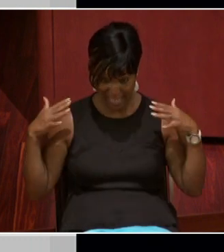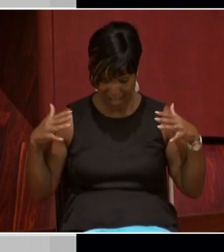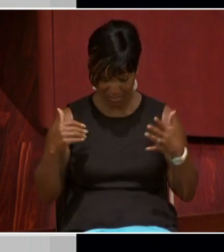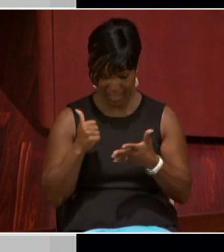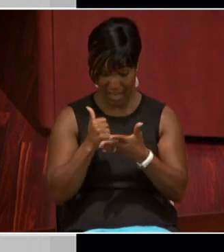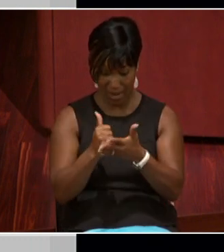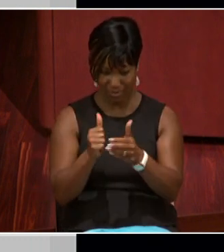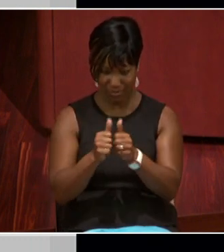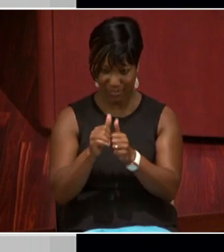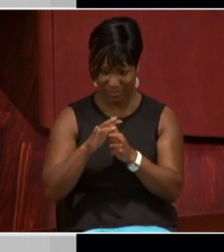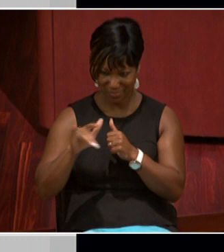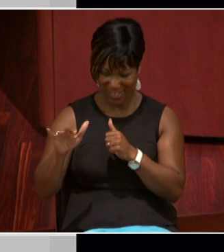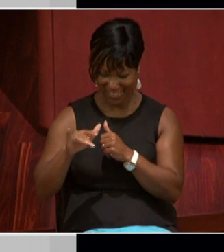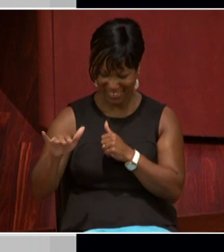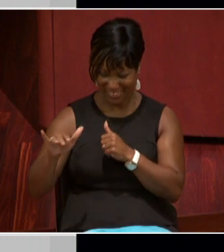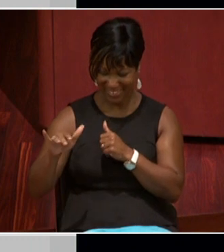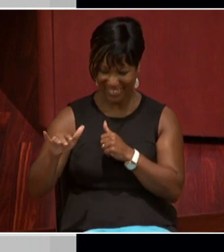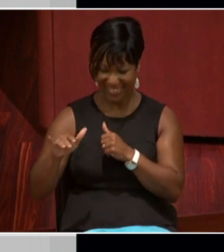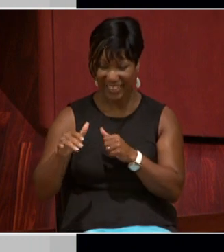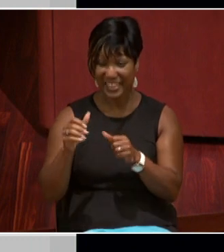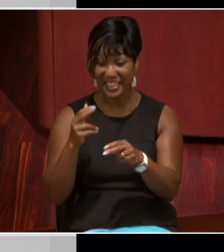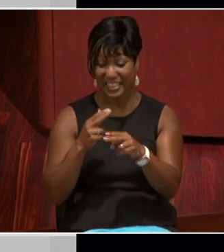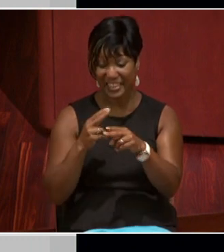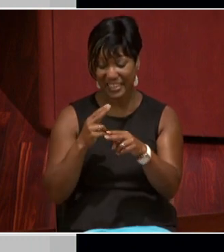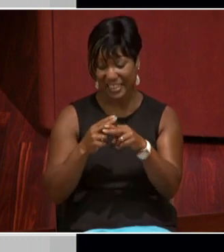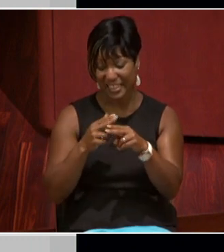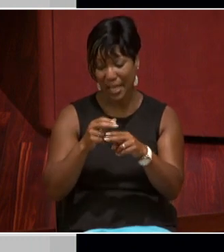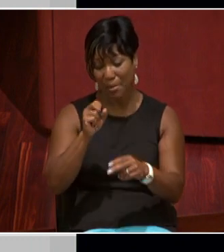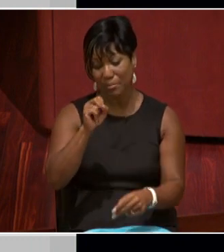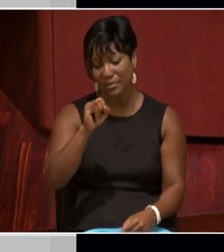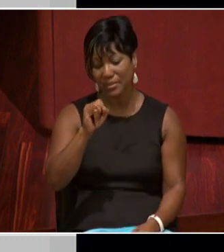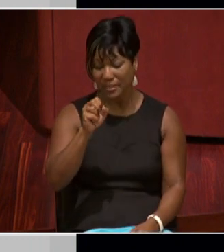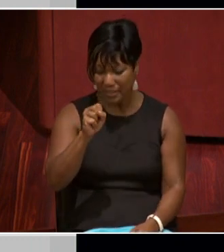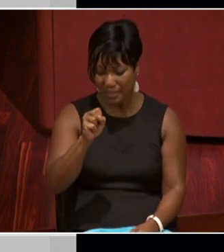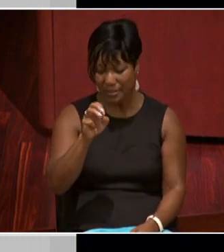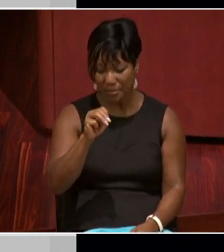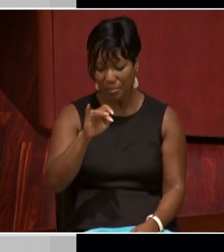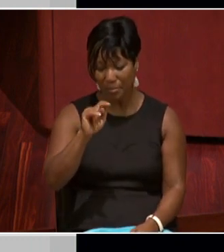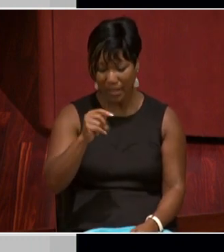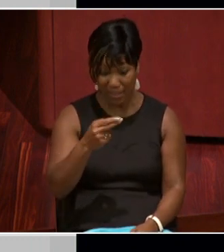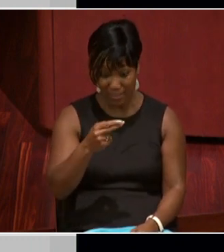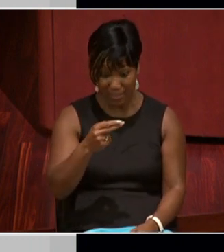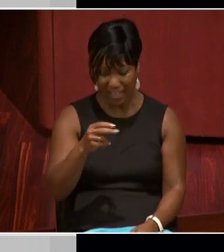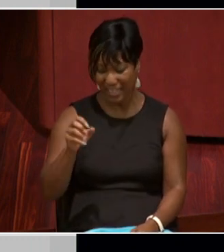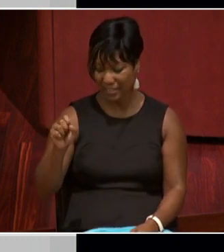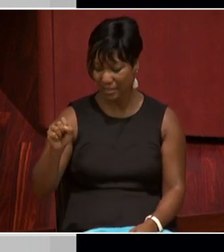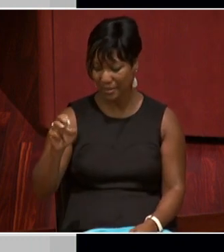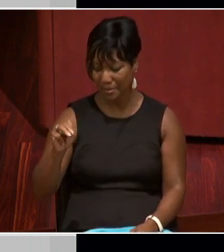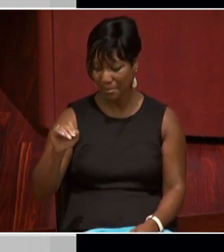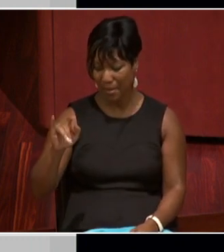variations. For instance, the name Smith or Smythe will be grouped together within that code.